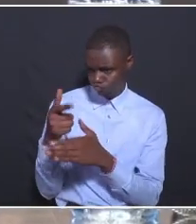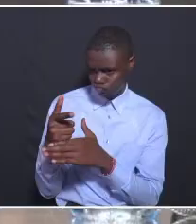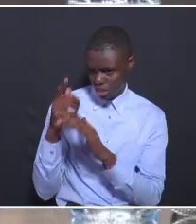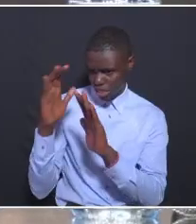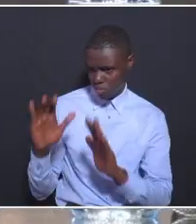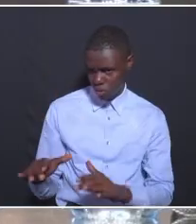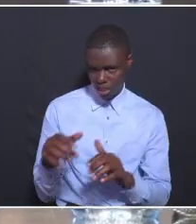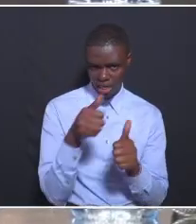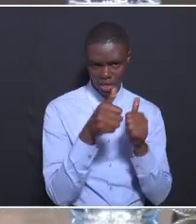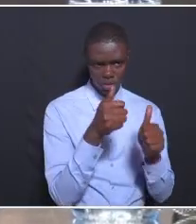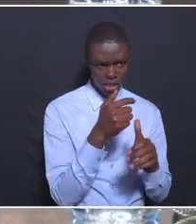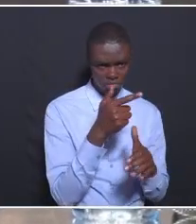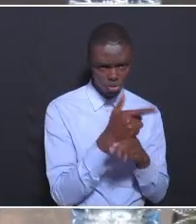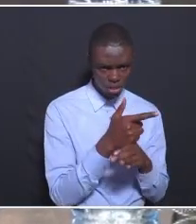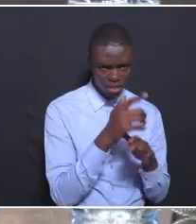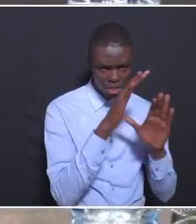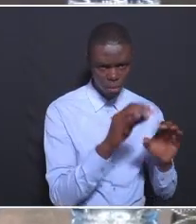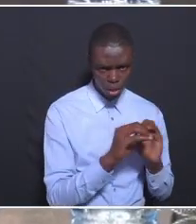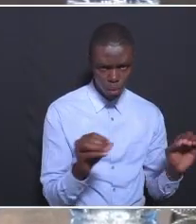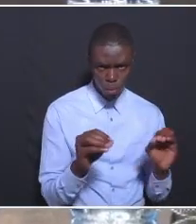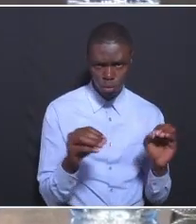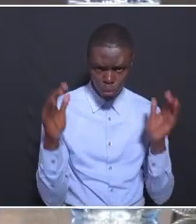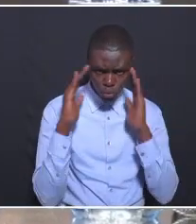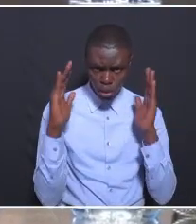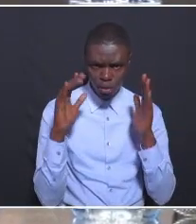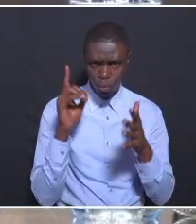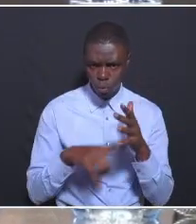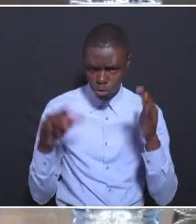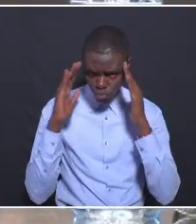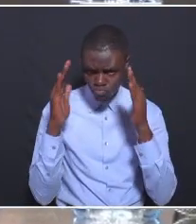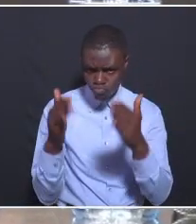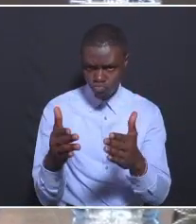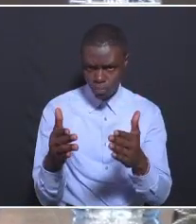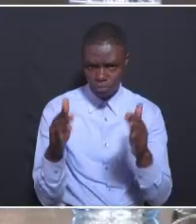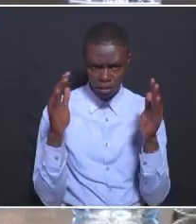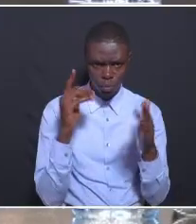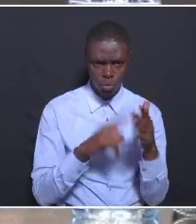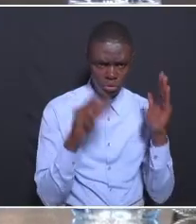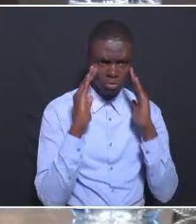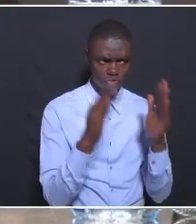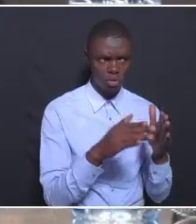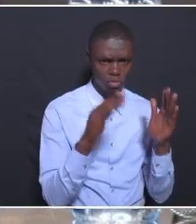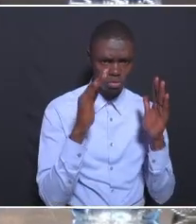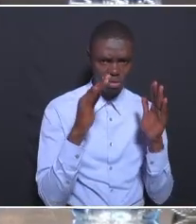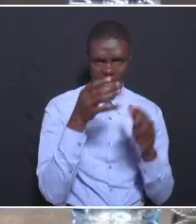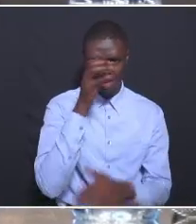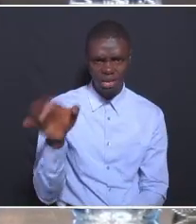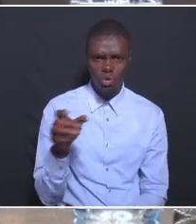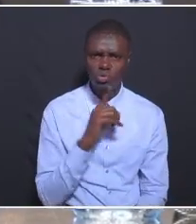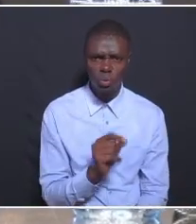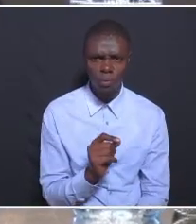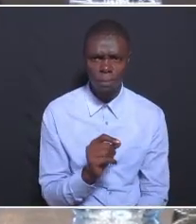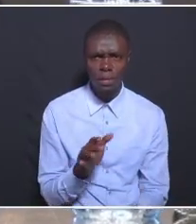are not, what you should focus on and what you can just let slide, so to speak. So